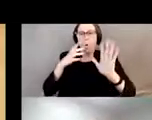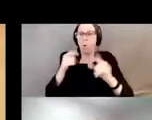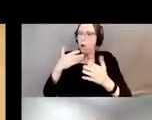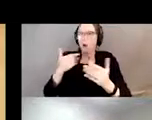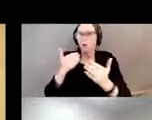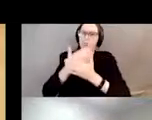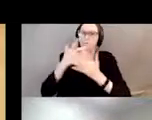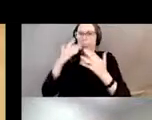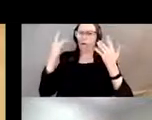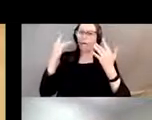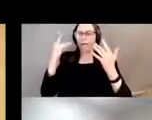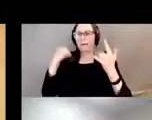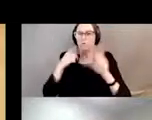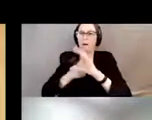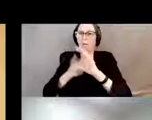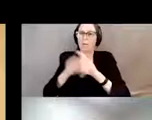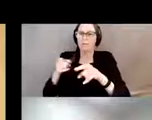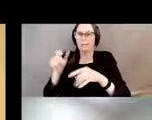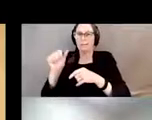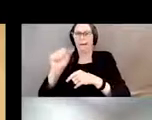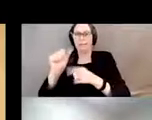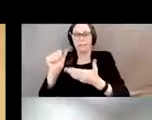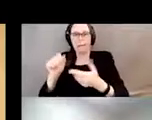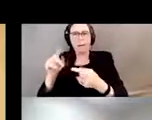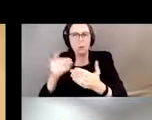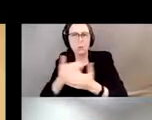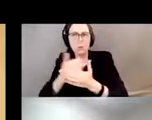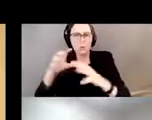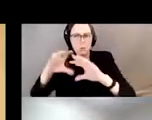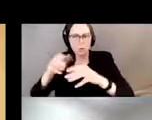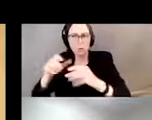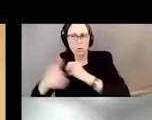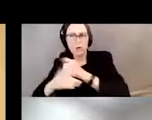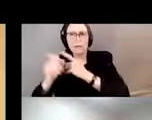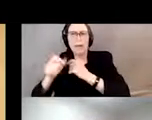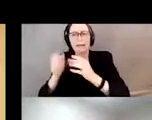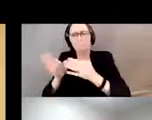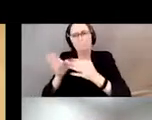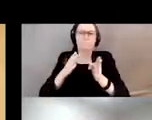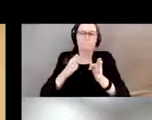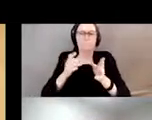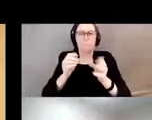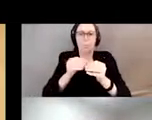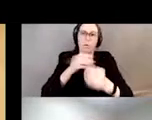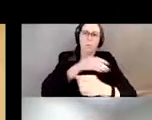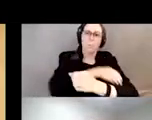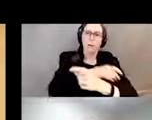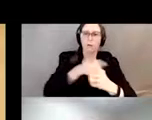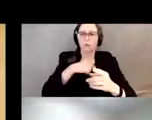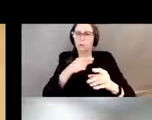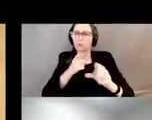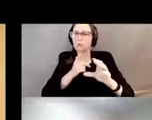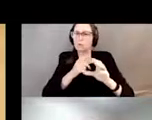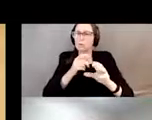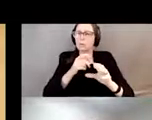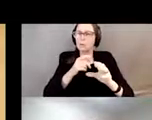Afghan entity. This is a new state that could help shift the balance of power in Asia to the Soviet Union. As